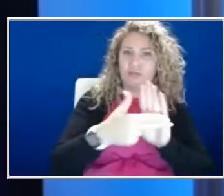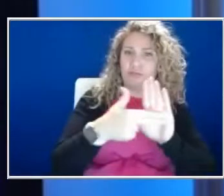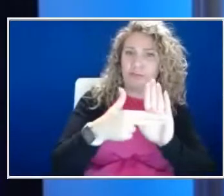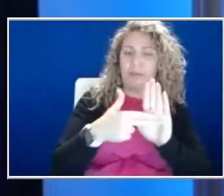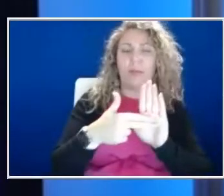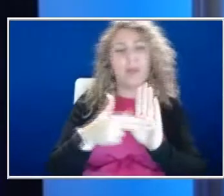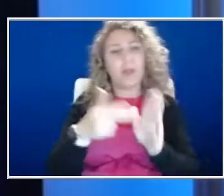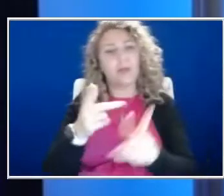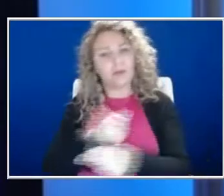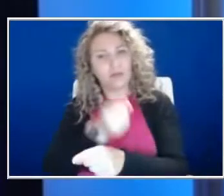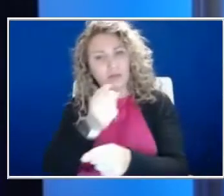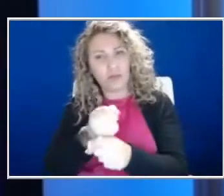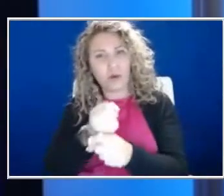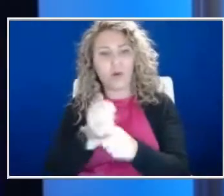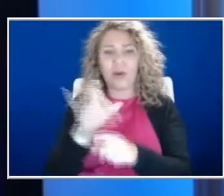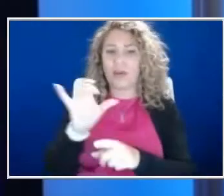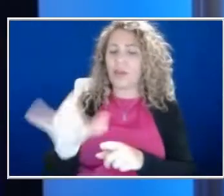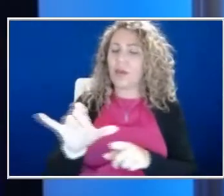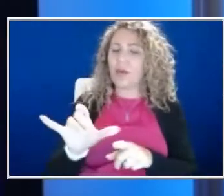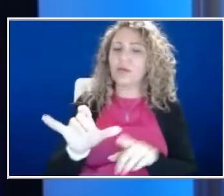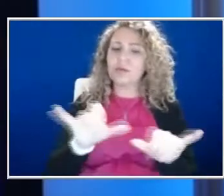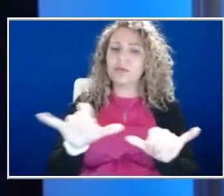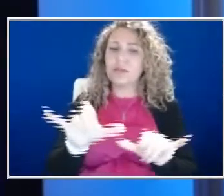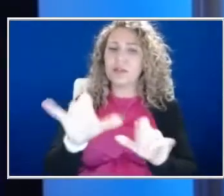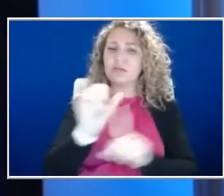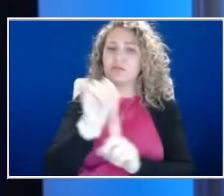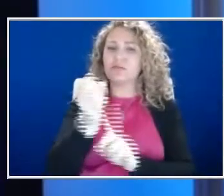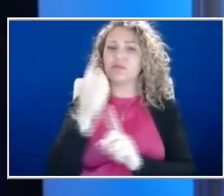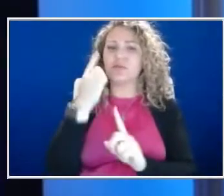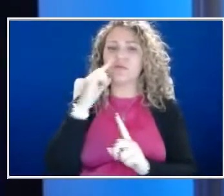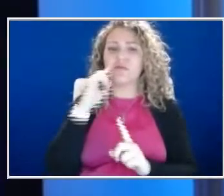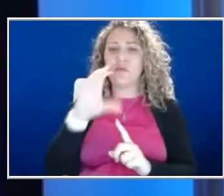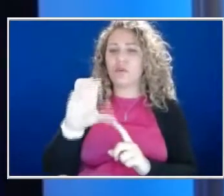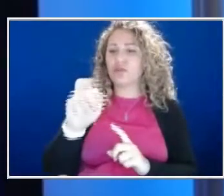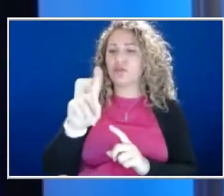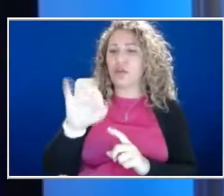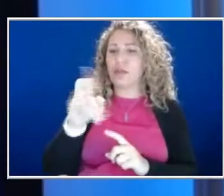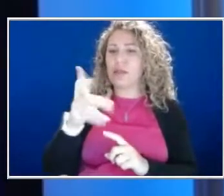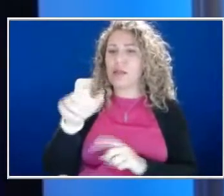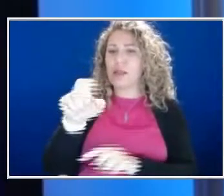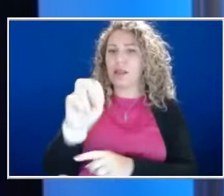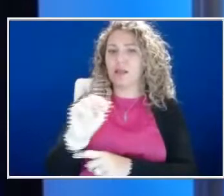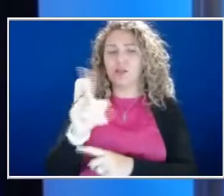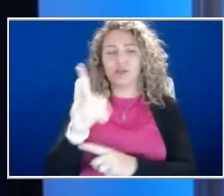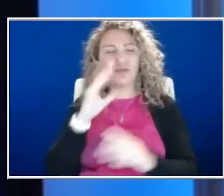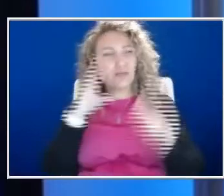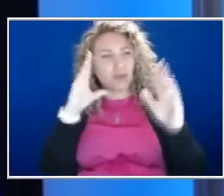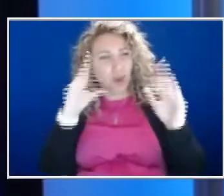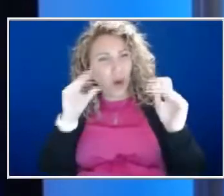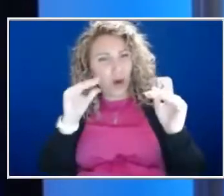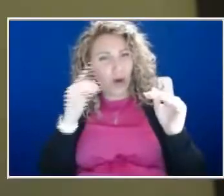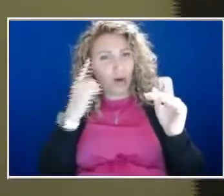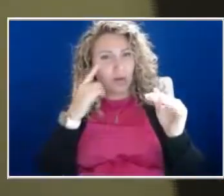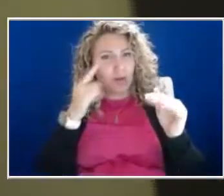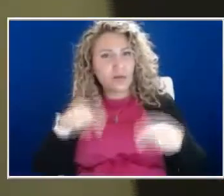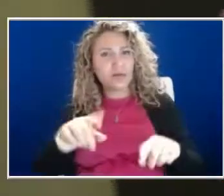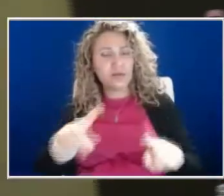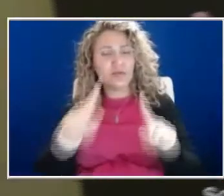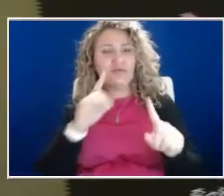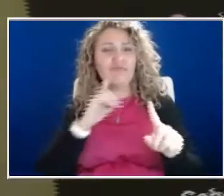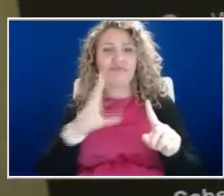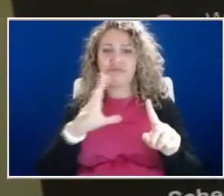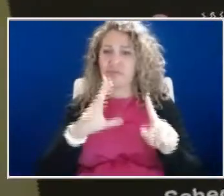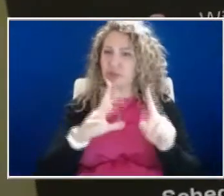was the case for Shalena Prude. She remained hopeful during her breast cancer diagnosis, but also faced some really dark days.